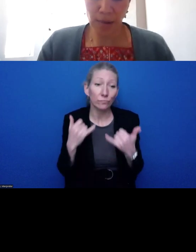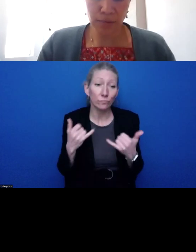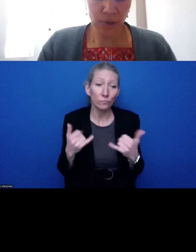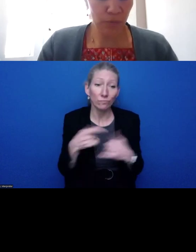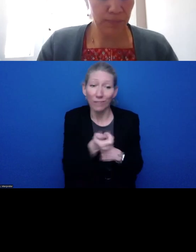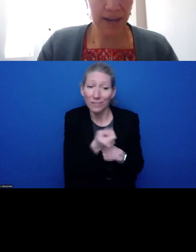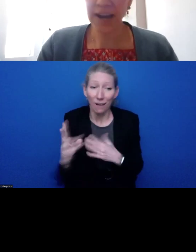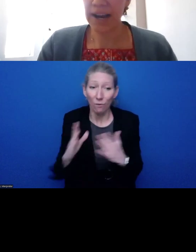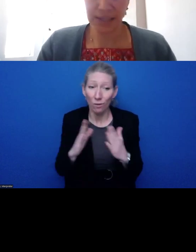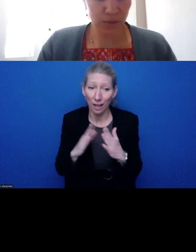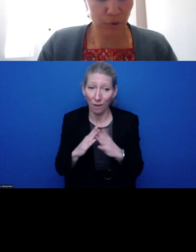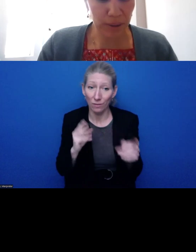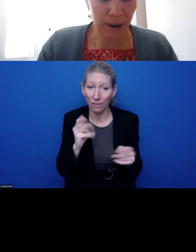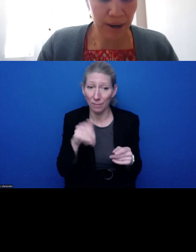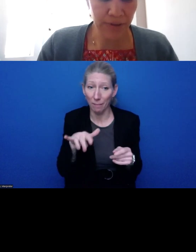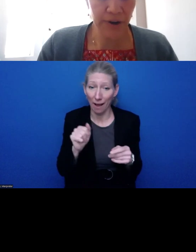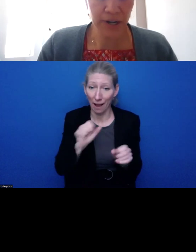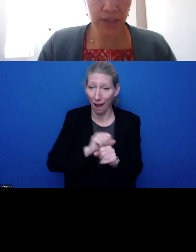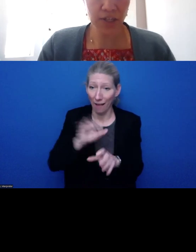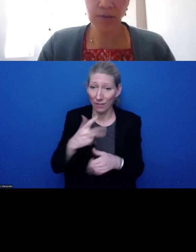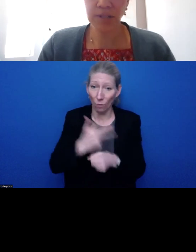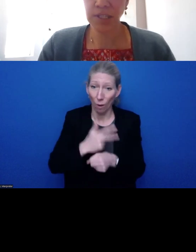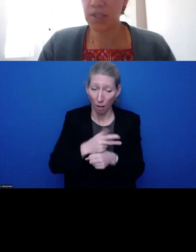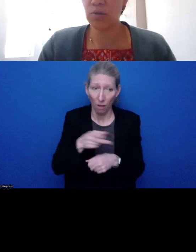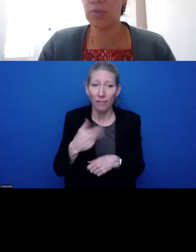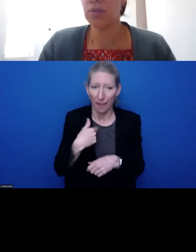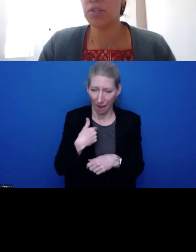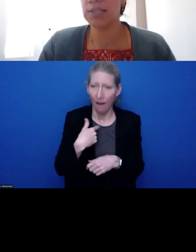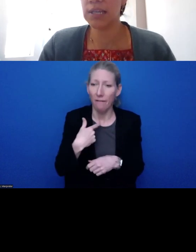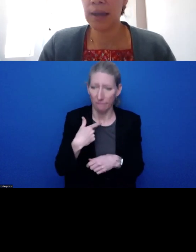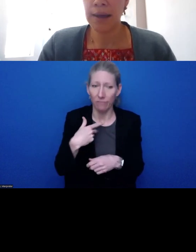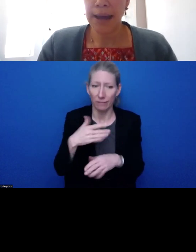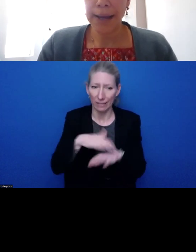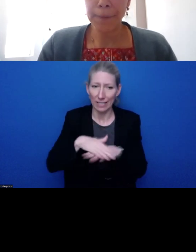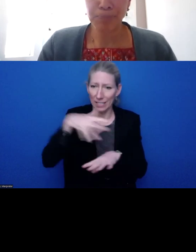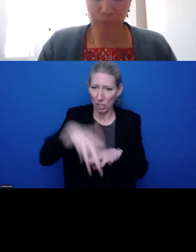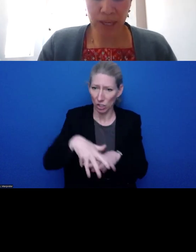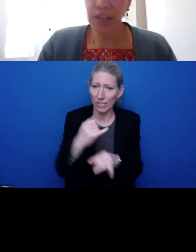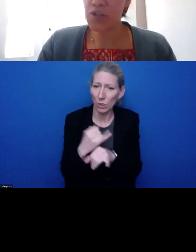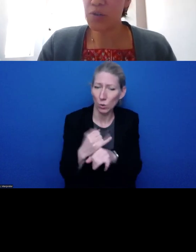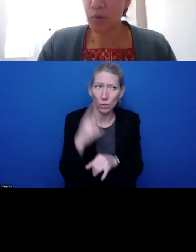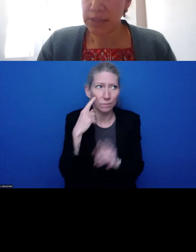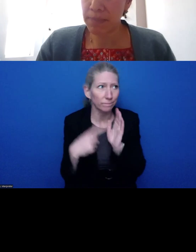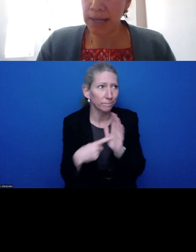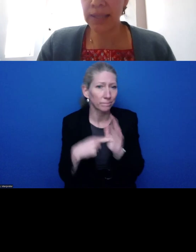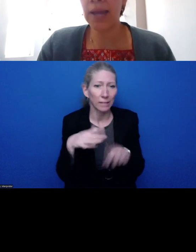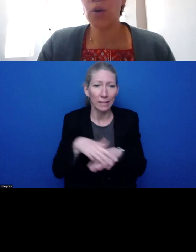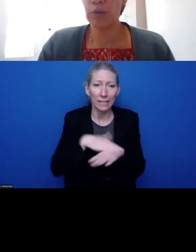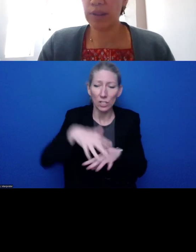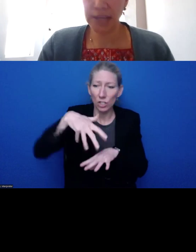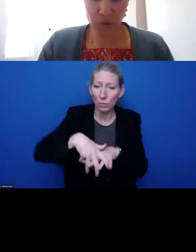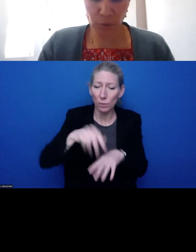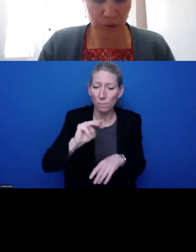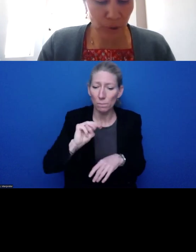several towns of the Maya highlands of Guatemala, there are indigenous institutions such as the indigenous municipality